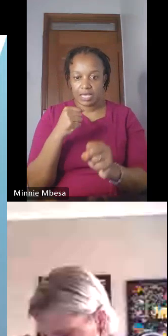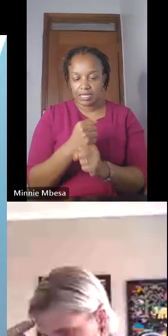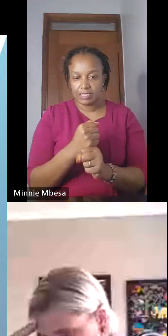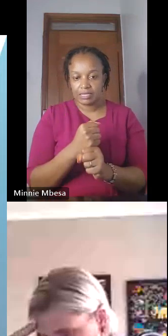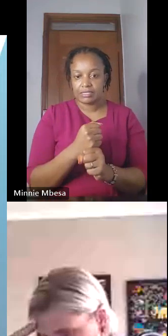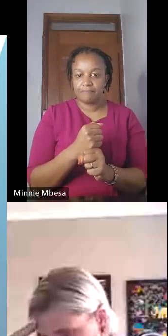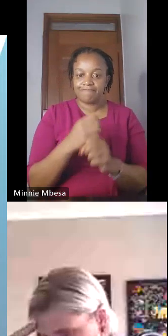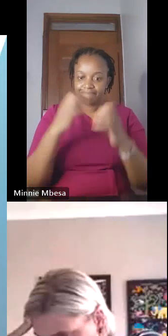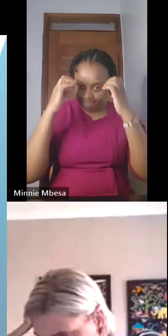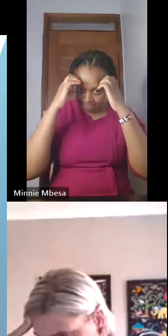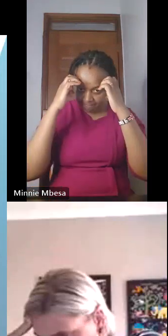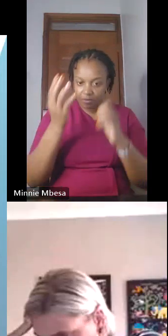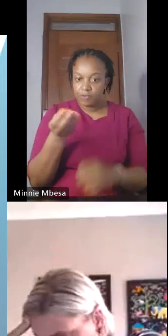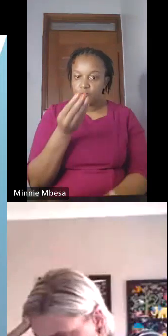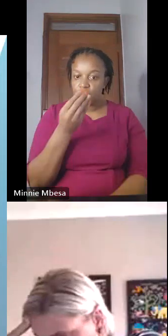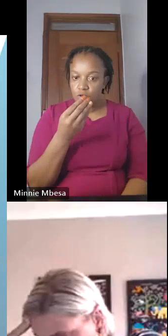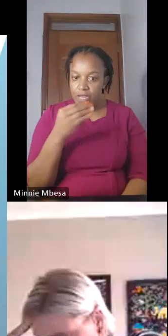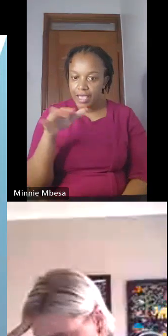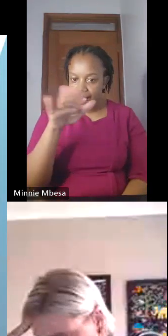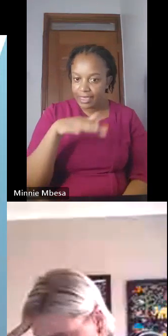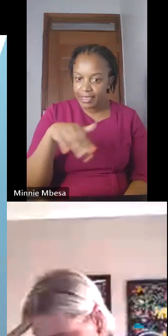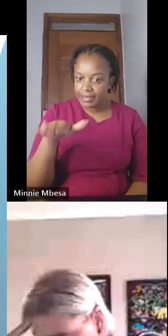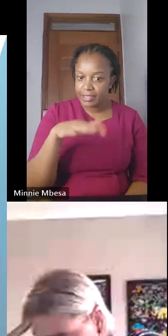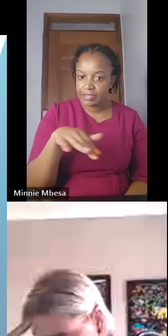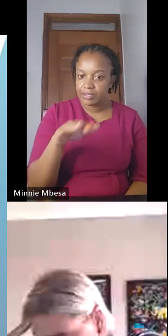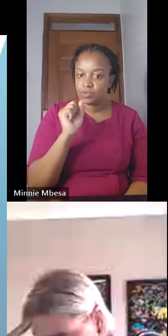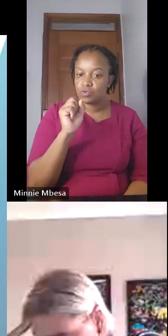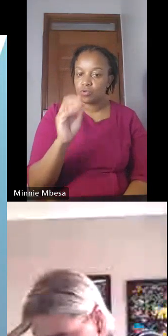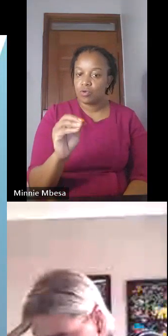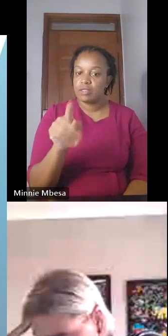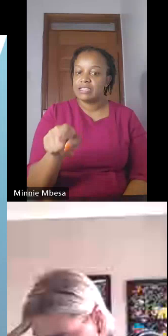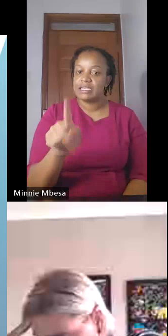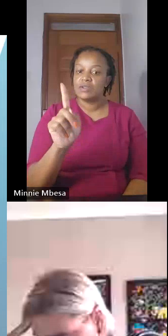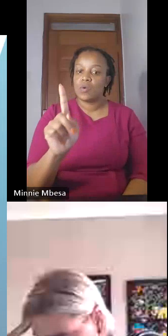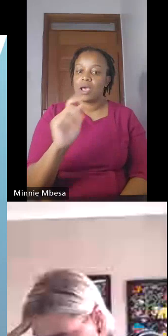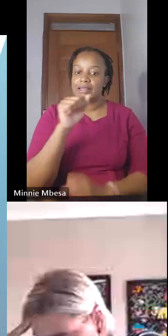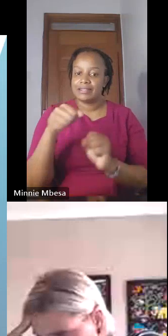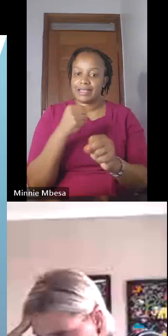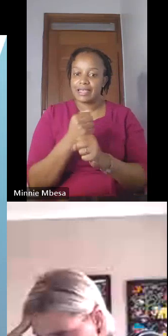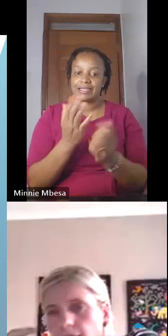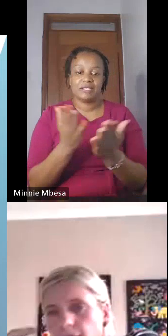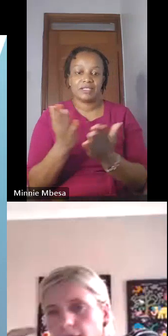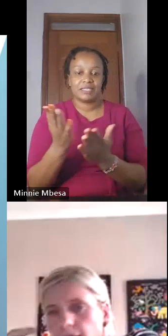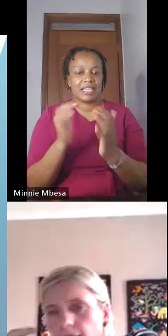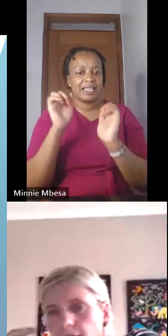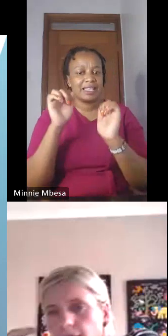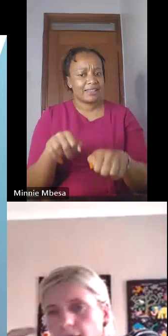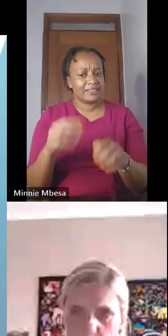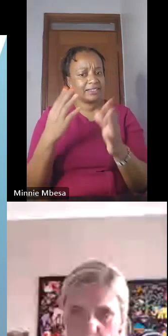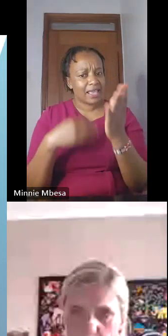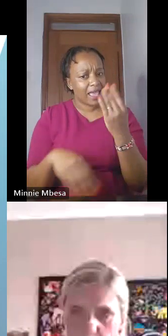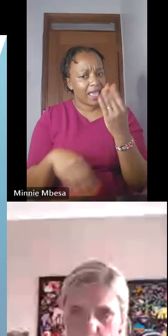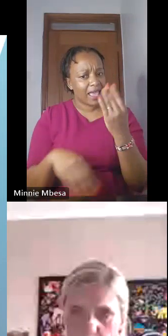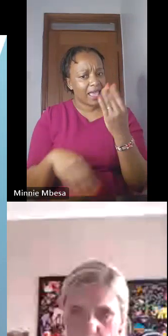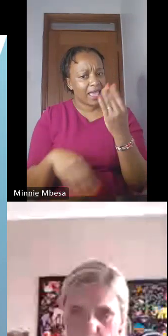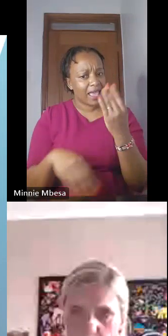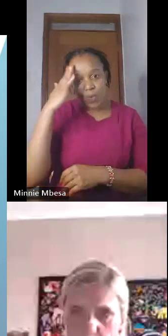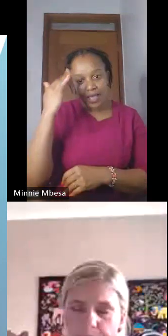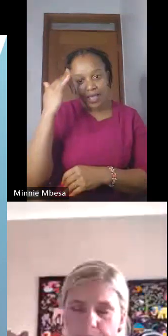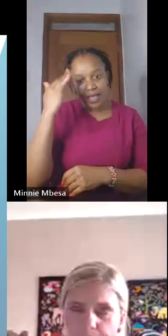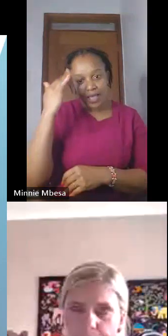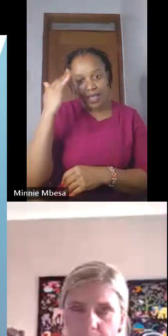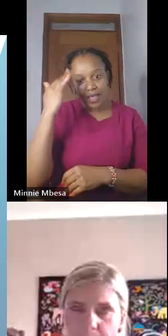industry. However, that 1 year youth service, I want to know, does it add up since it's kind of related, considering